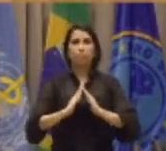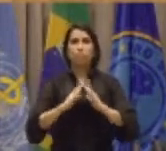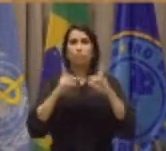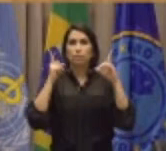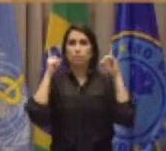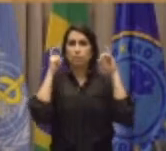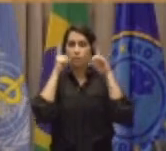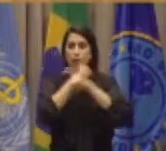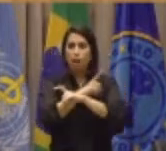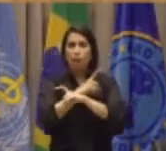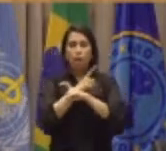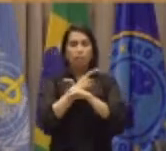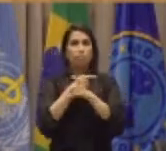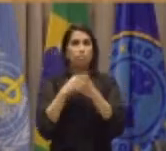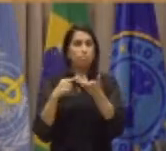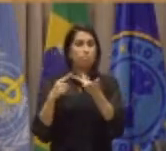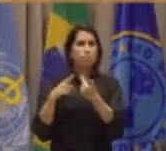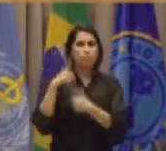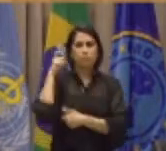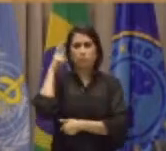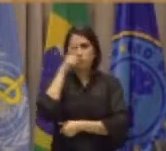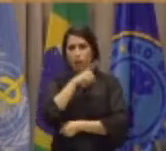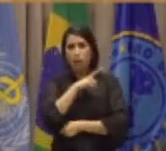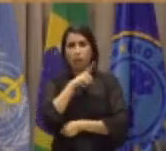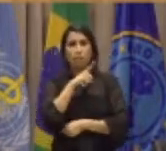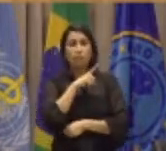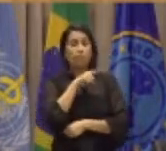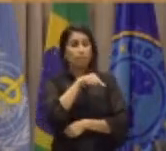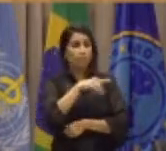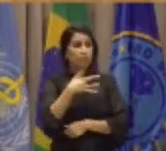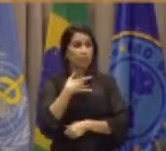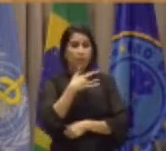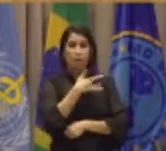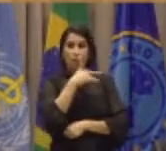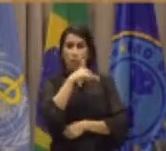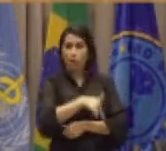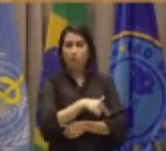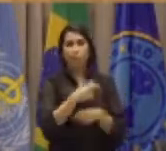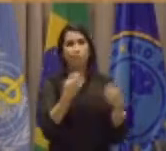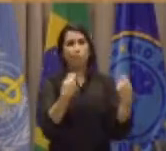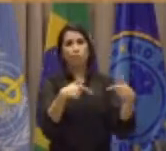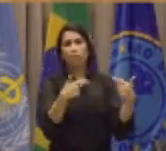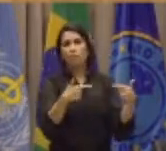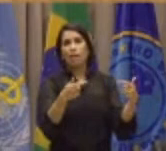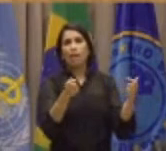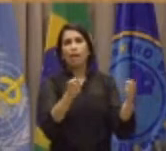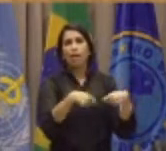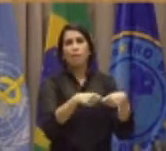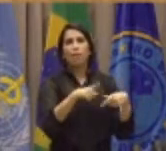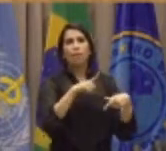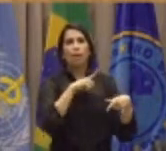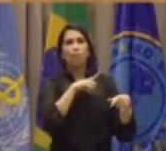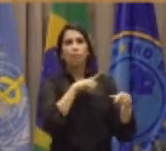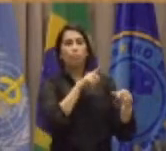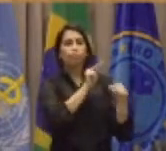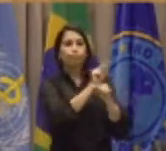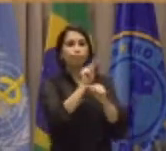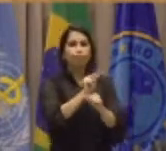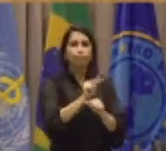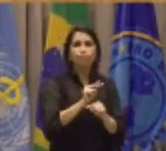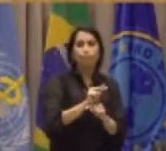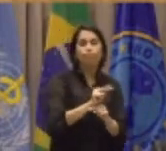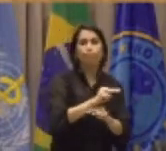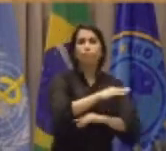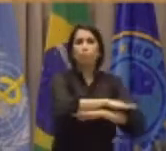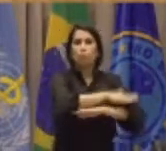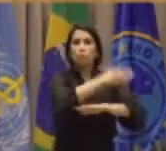And there were many complications. And the health system, they didn't have the capacity to maintain both